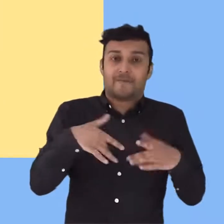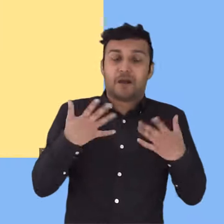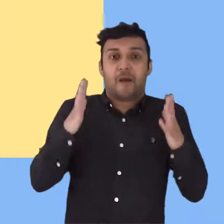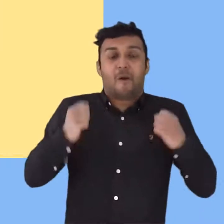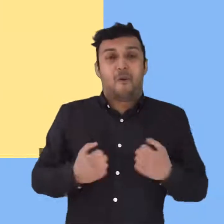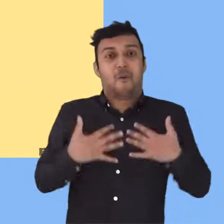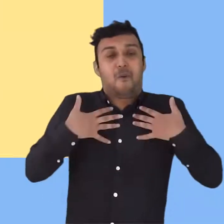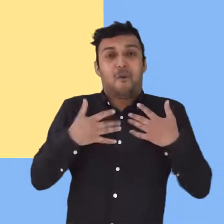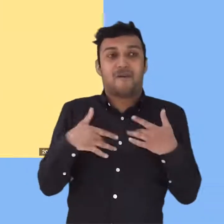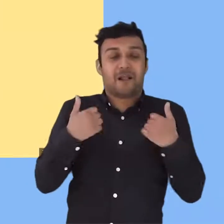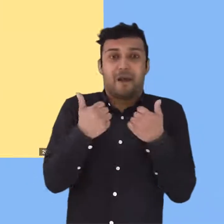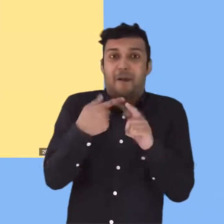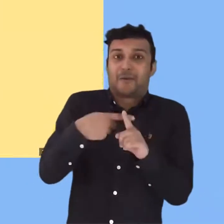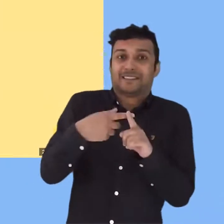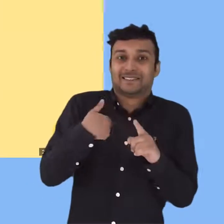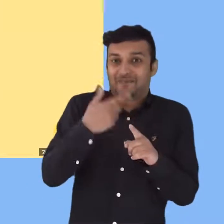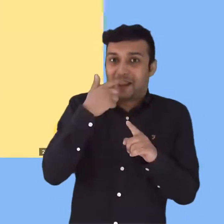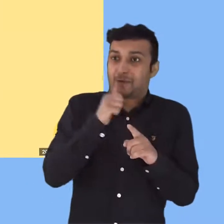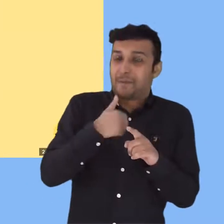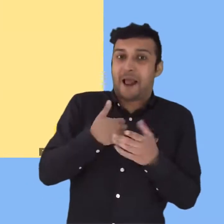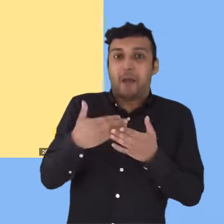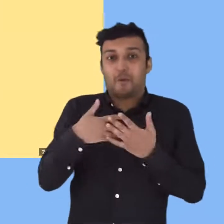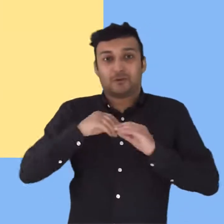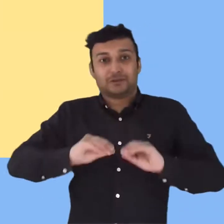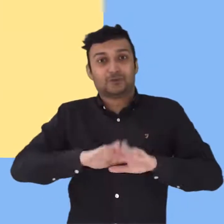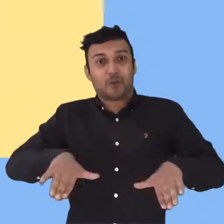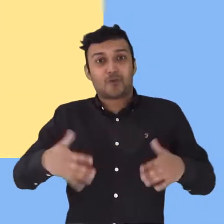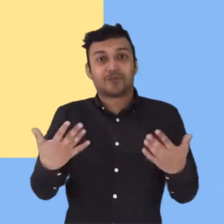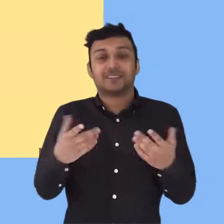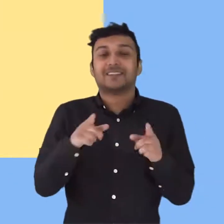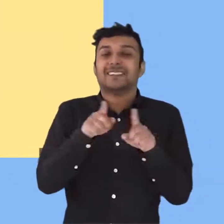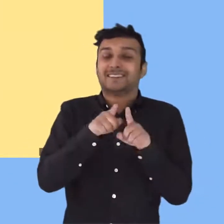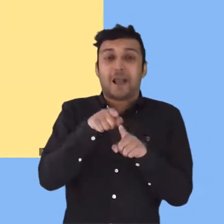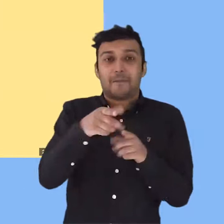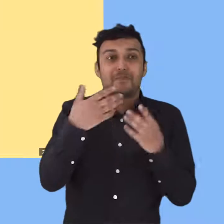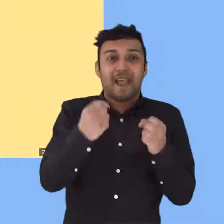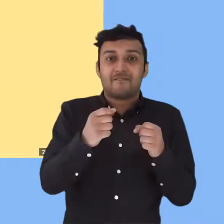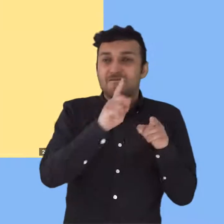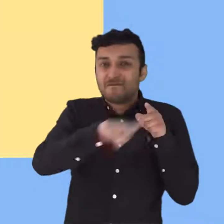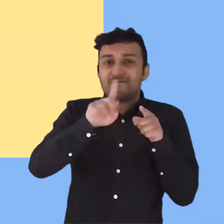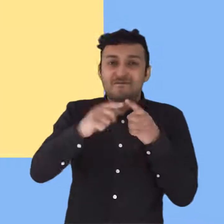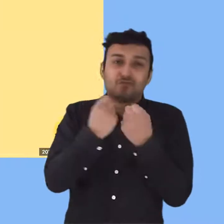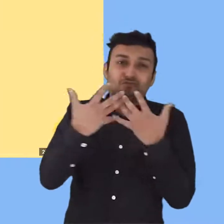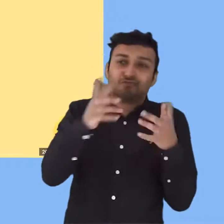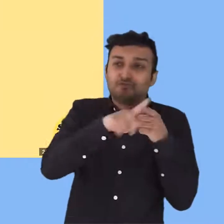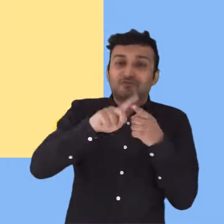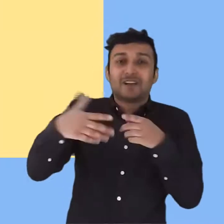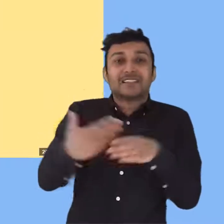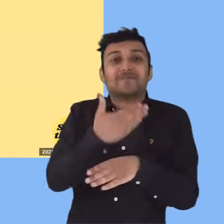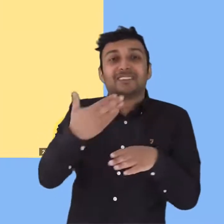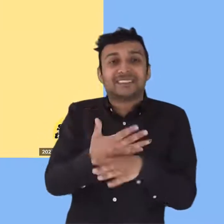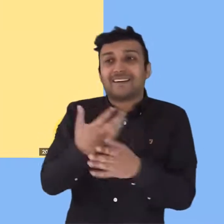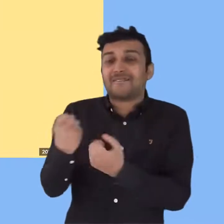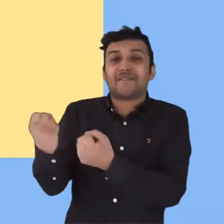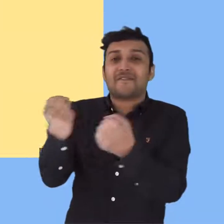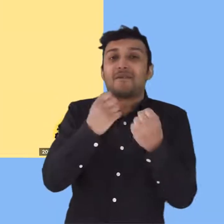really, really positive. And they have lots of other leaflets too about different activities. Also, in specifically, if you don't